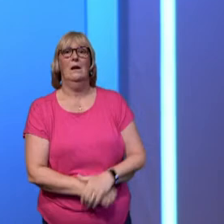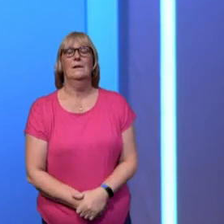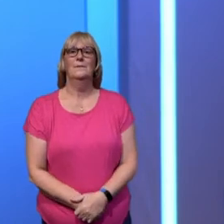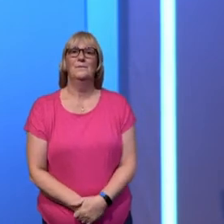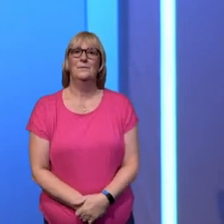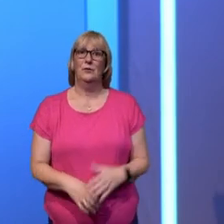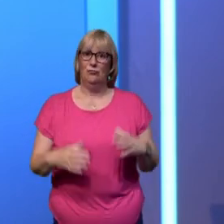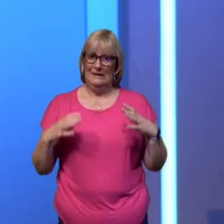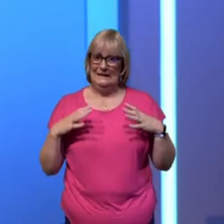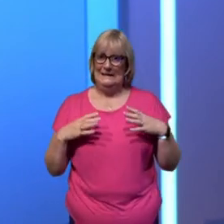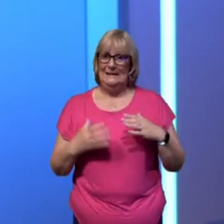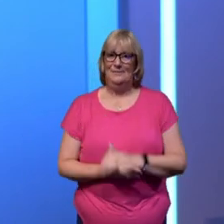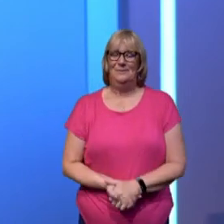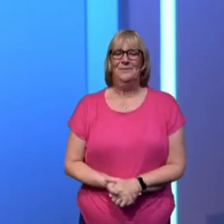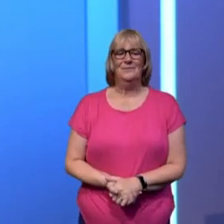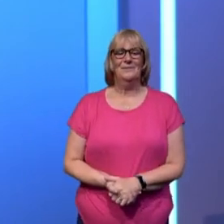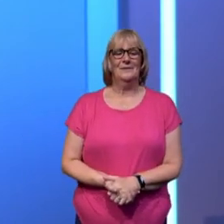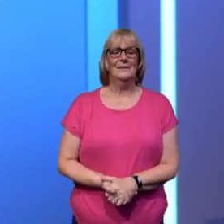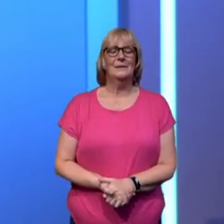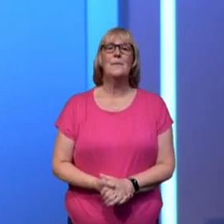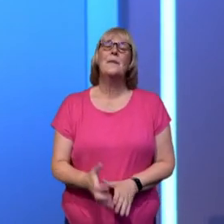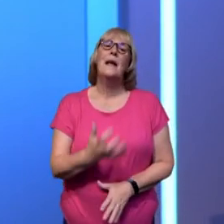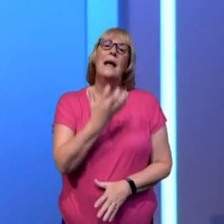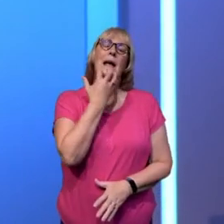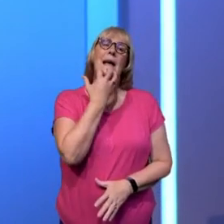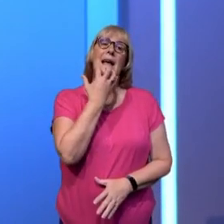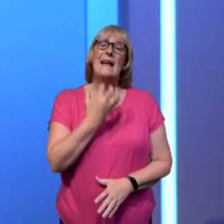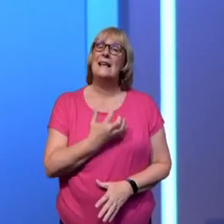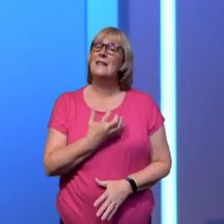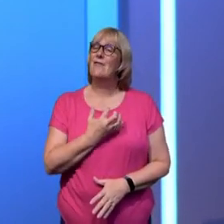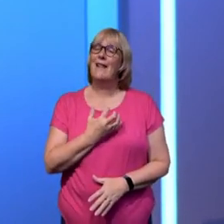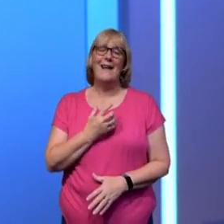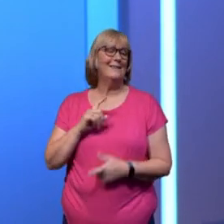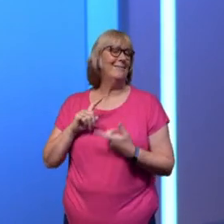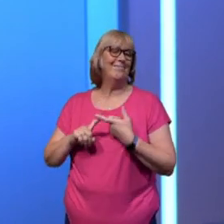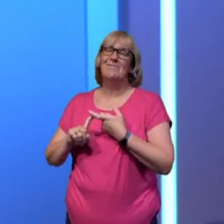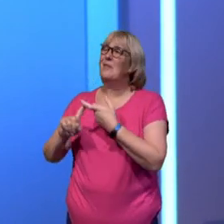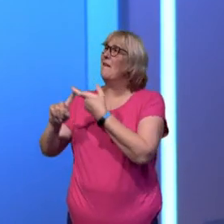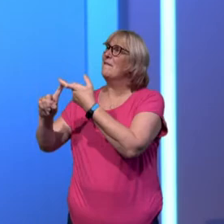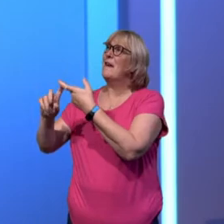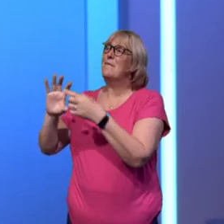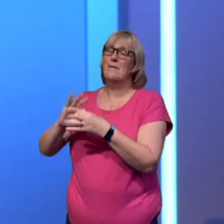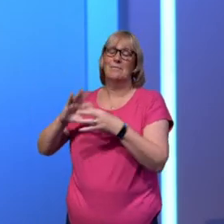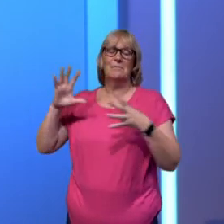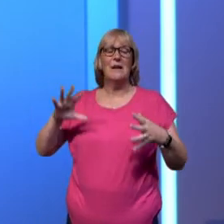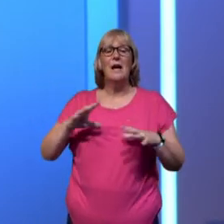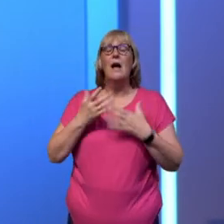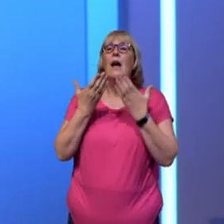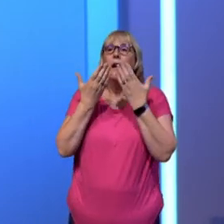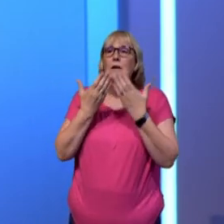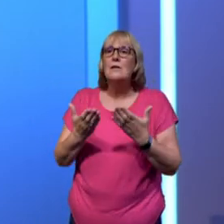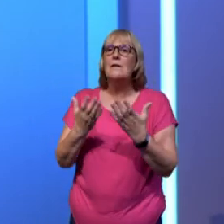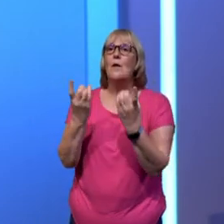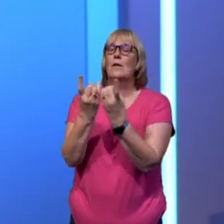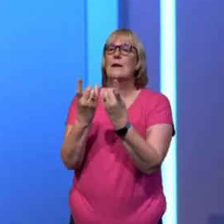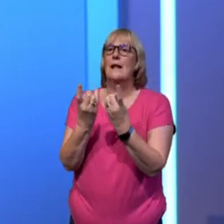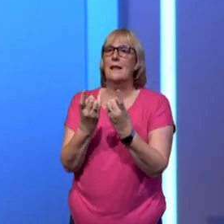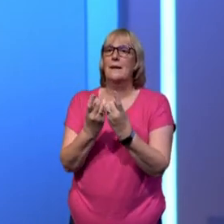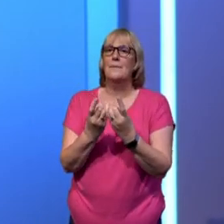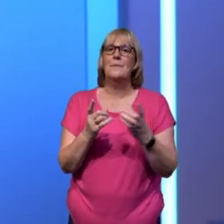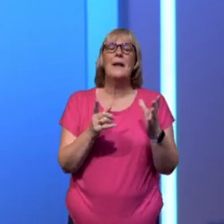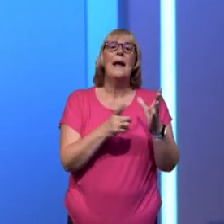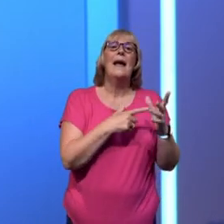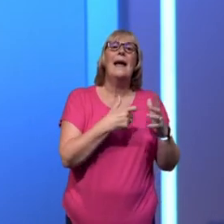7. But the Israelites were unfaithful in regard to the devoted things. Achan, son of